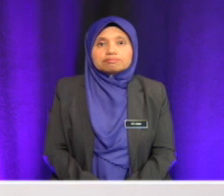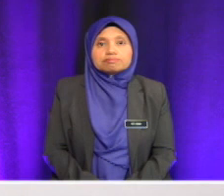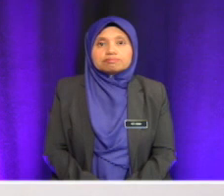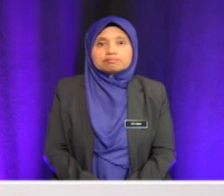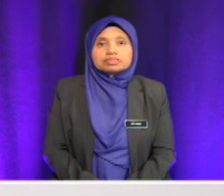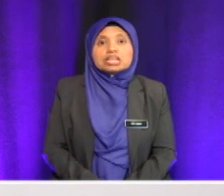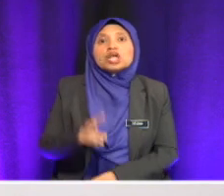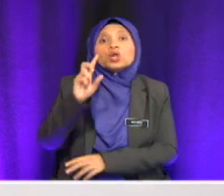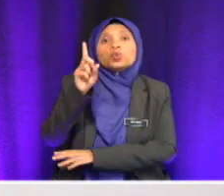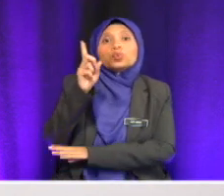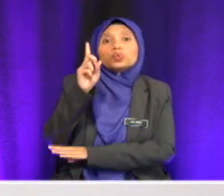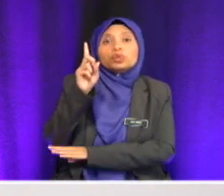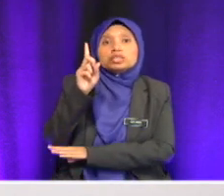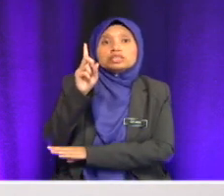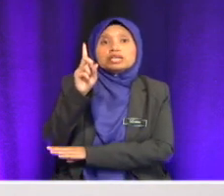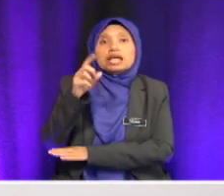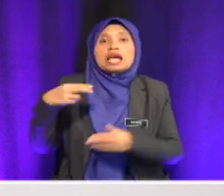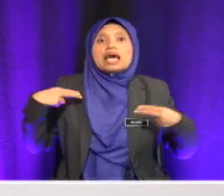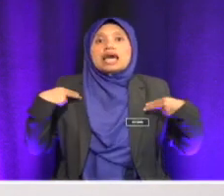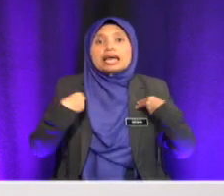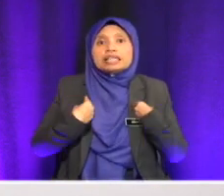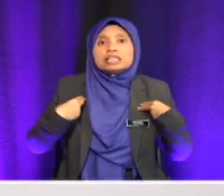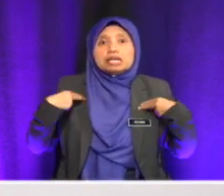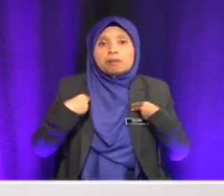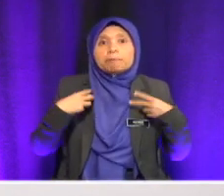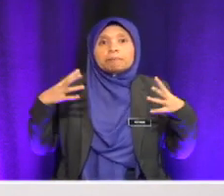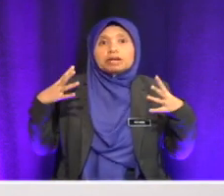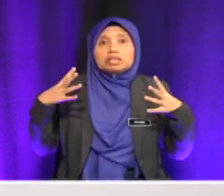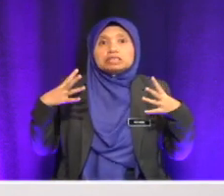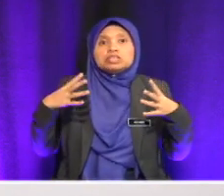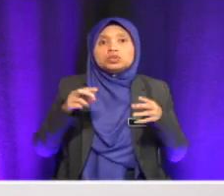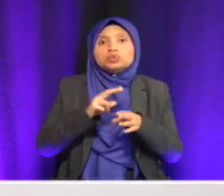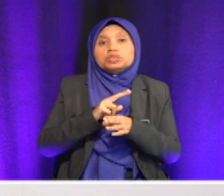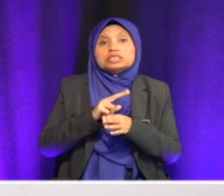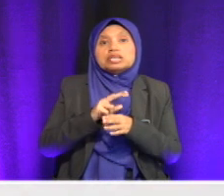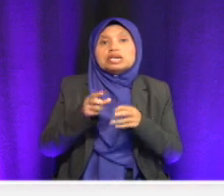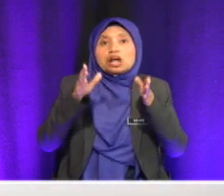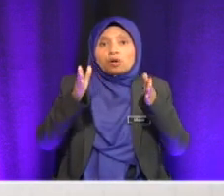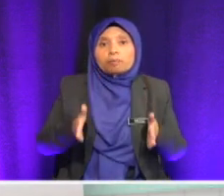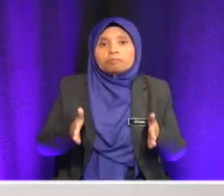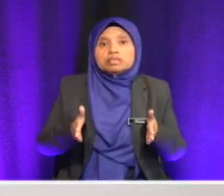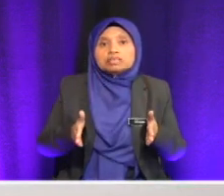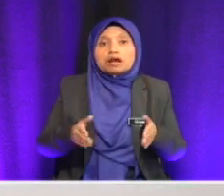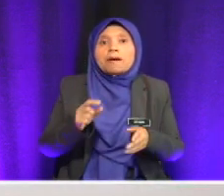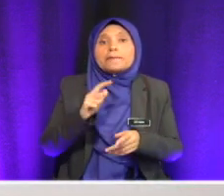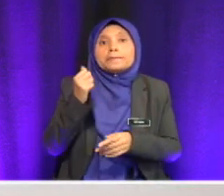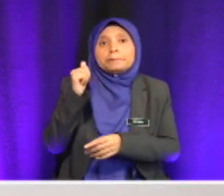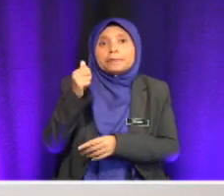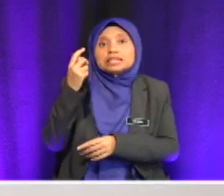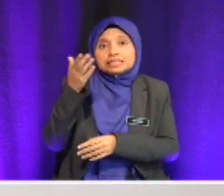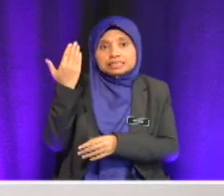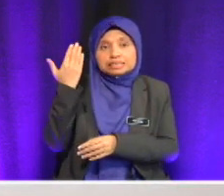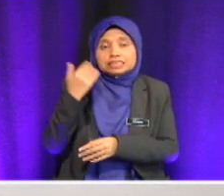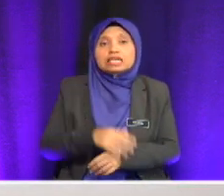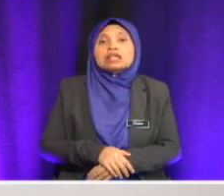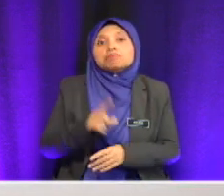Which animal uses humans to accomplish a task? Which animal uses humans to accomplish a task? So where is the keyword from the